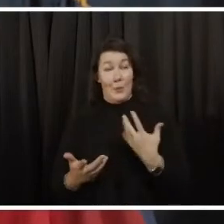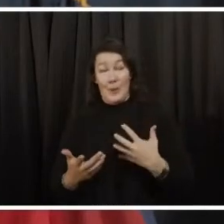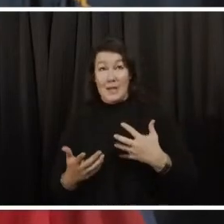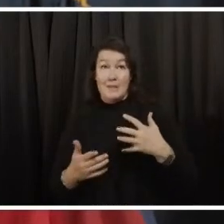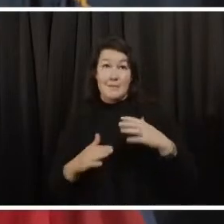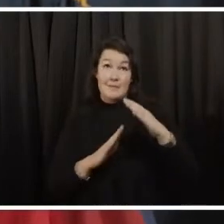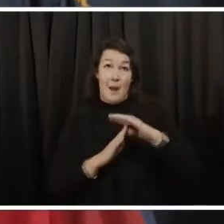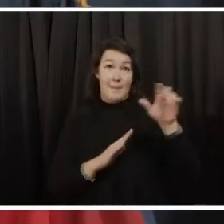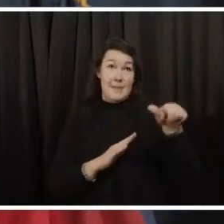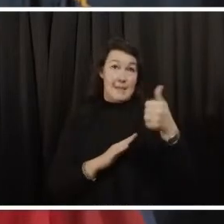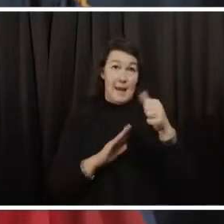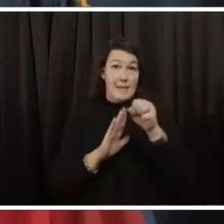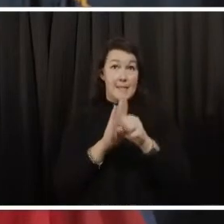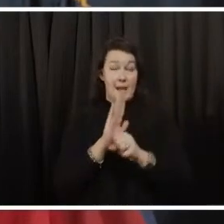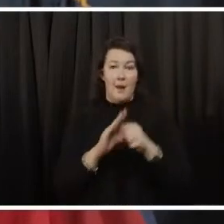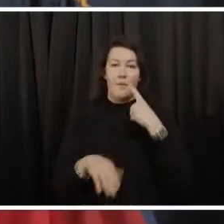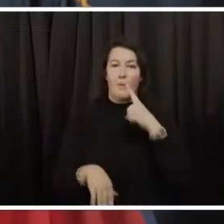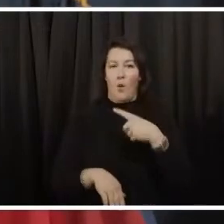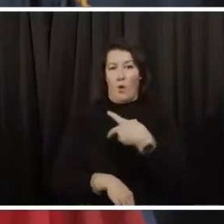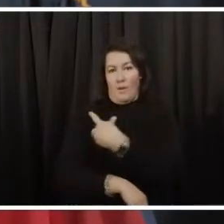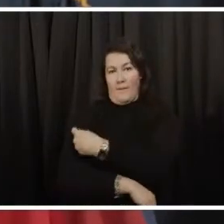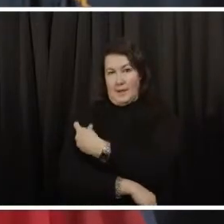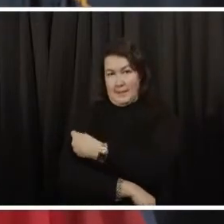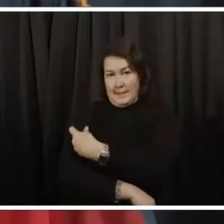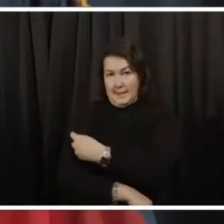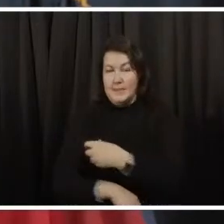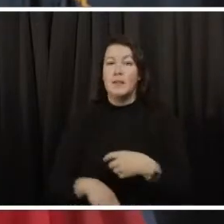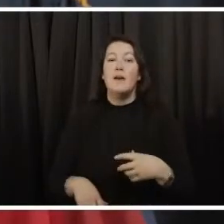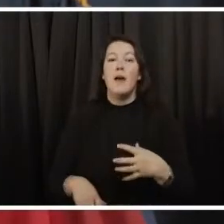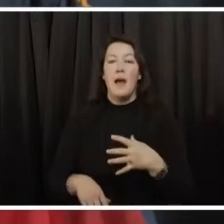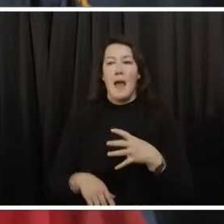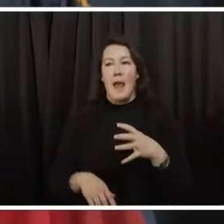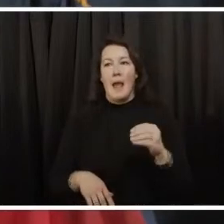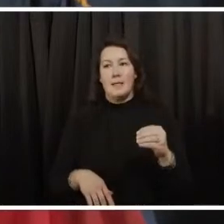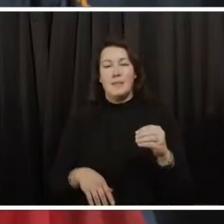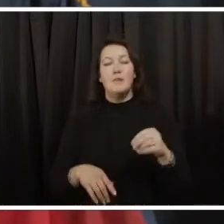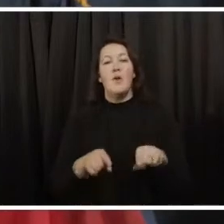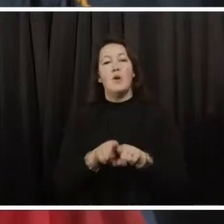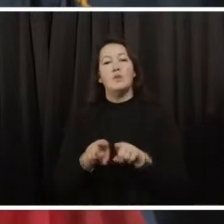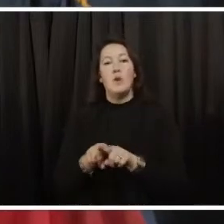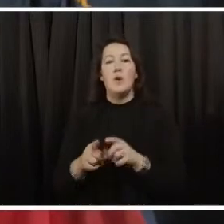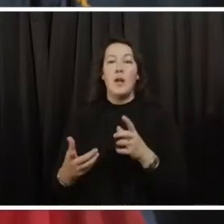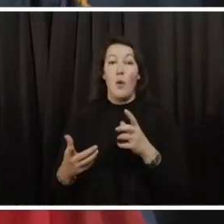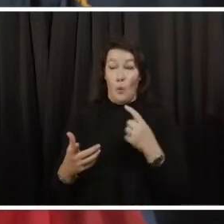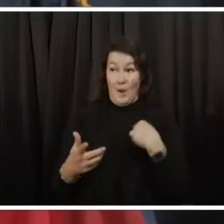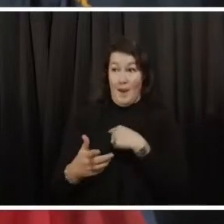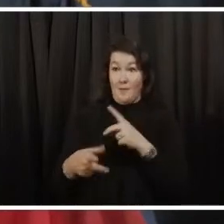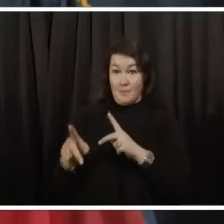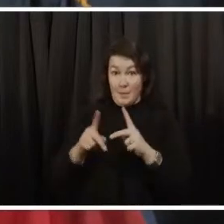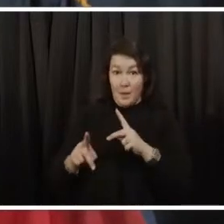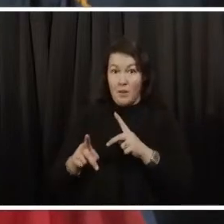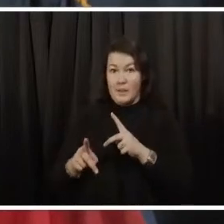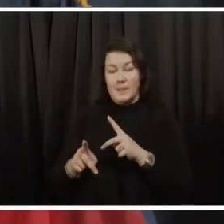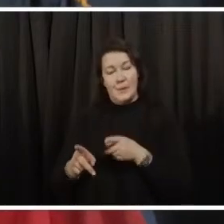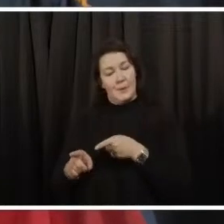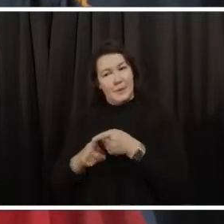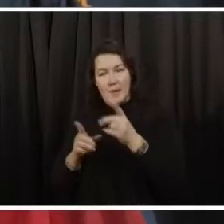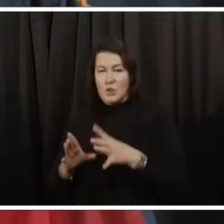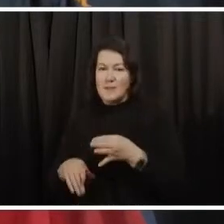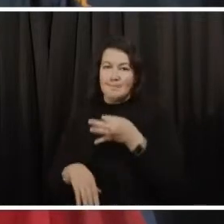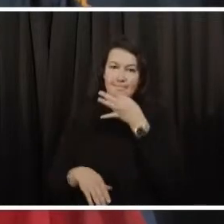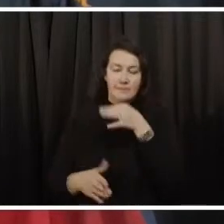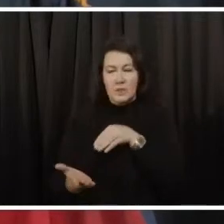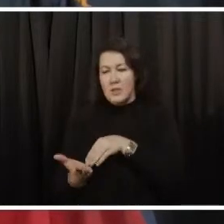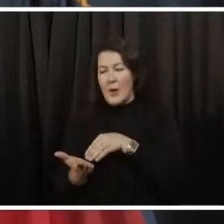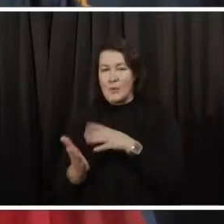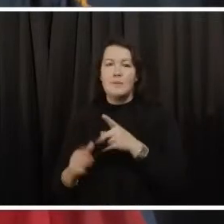10. And we also have surveillance over sewage data to let us know what variants are around. Dr. Hurley, he will update us on that.